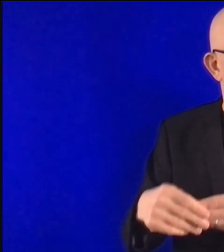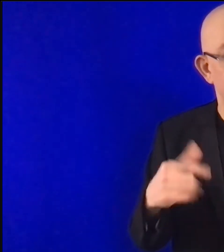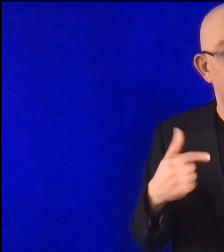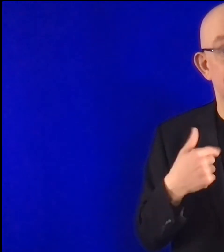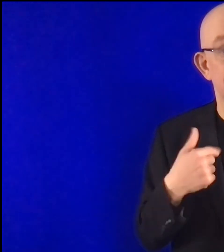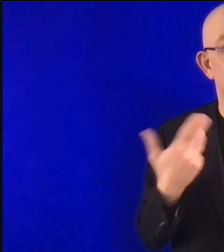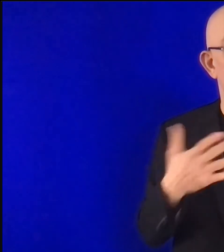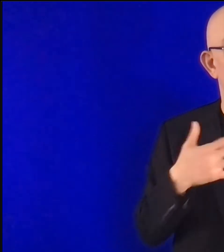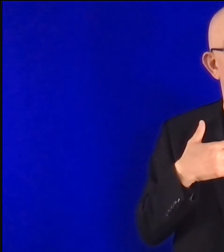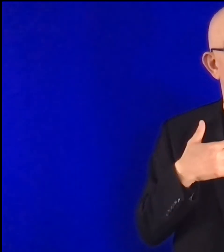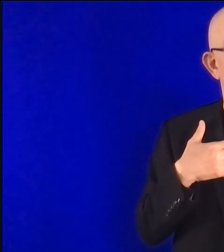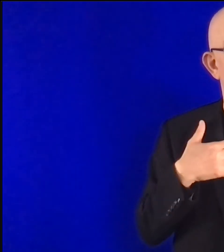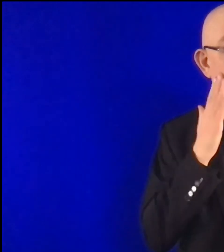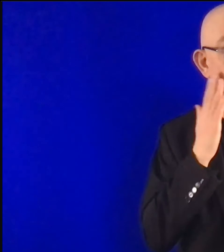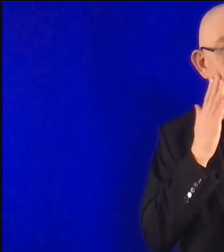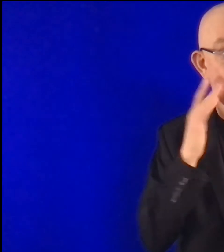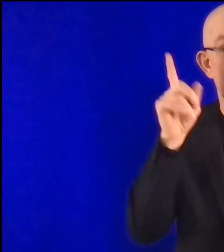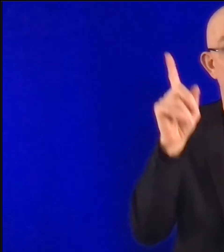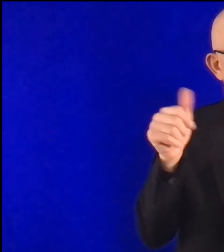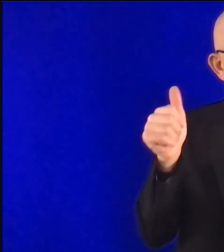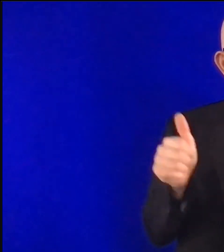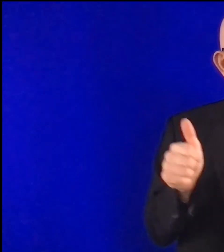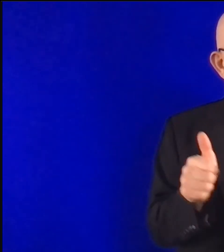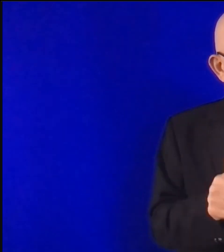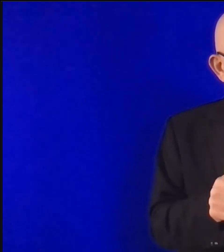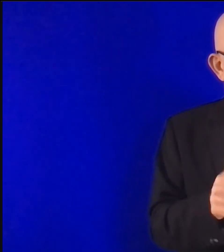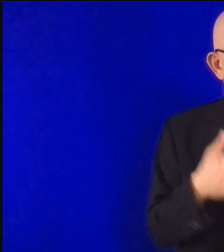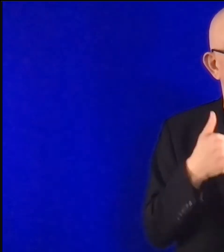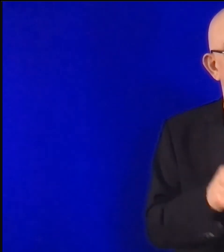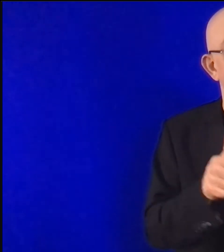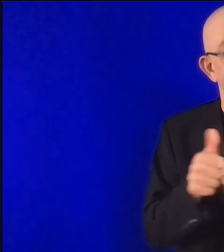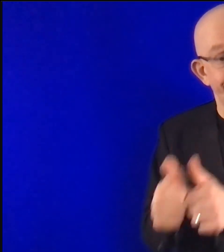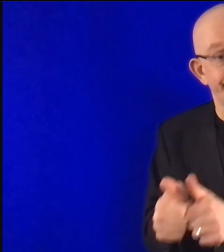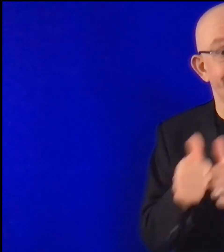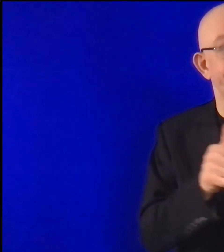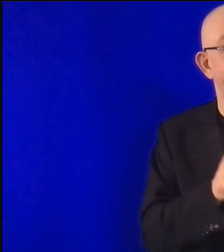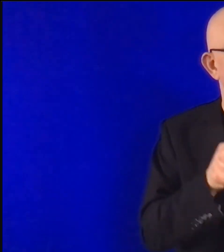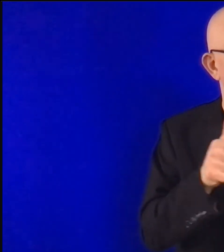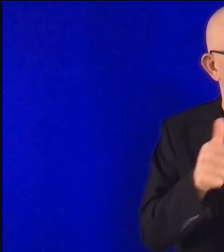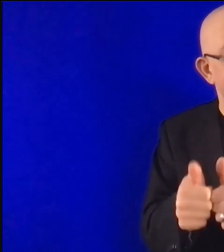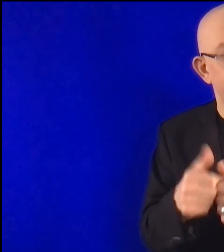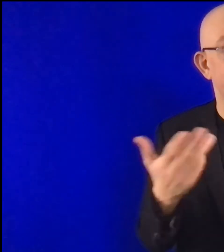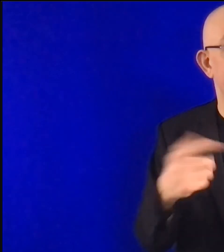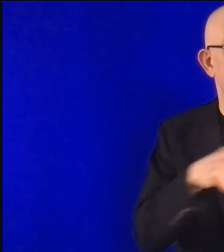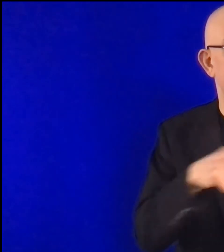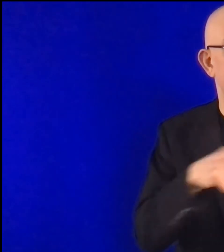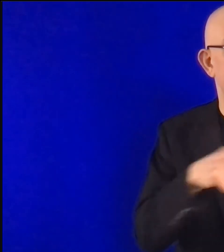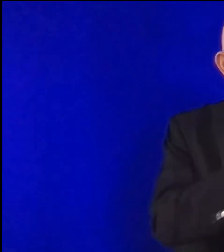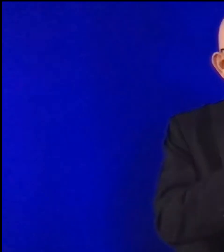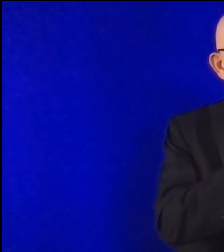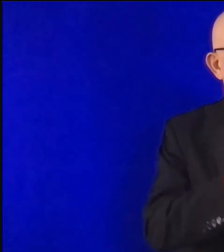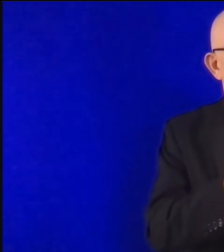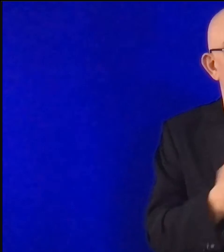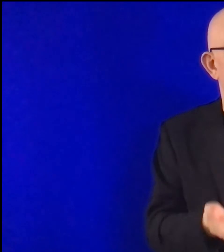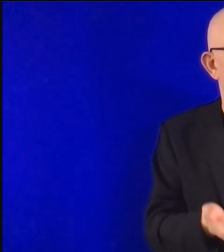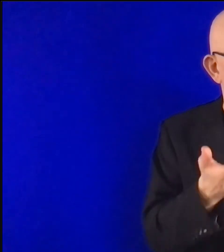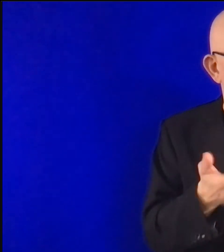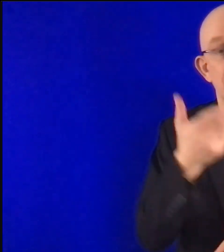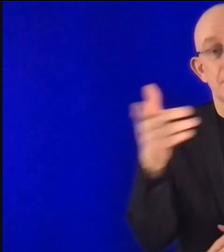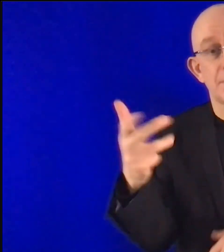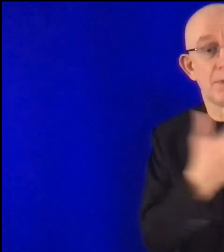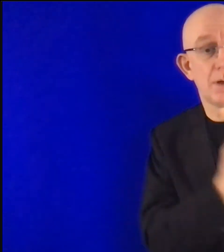again an issue of caregivers, which is mostly our own parents, our own mothers or sisters.